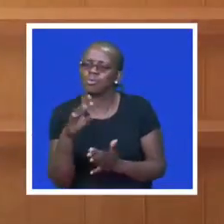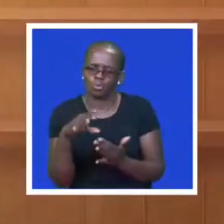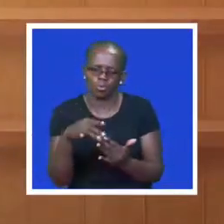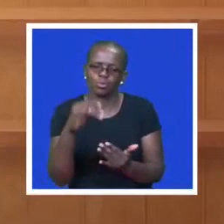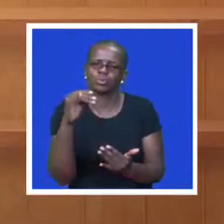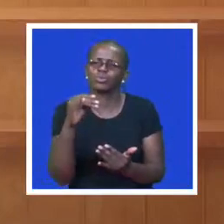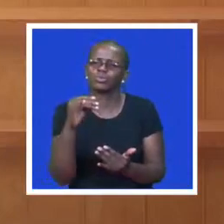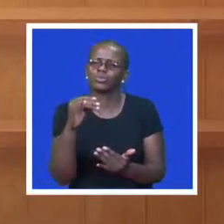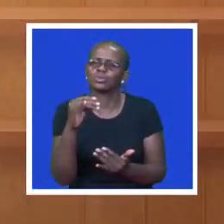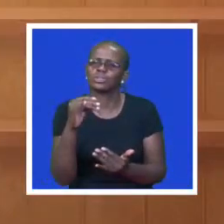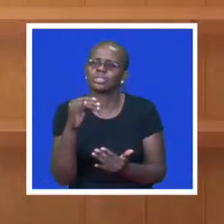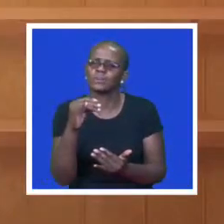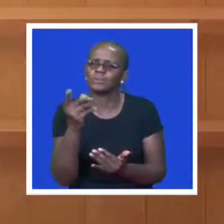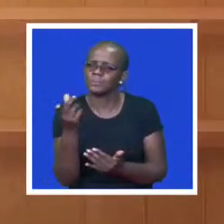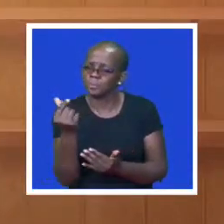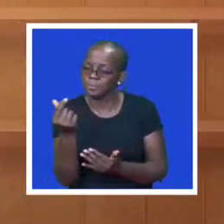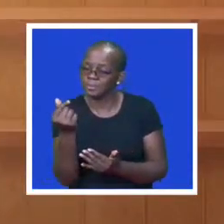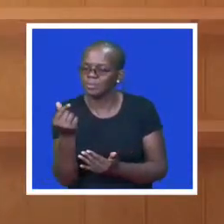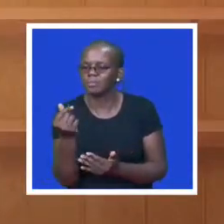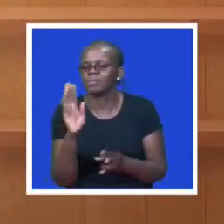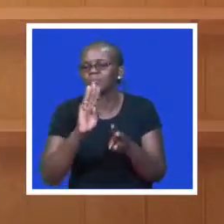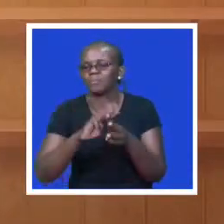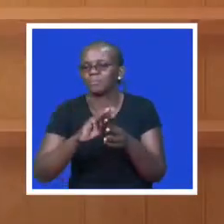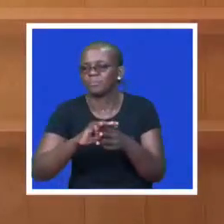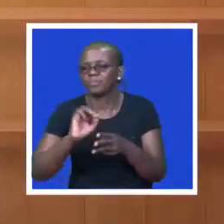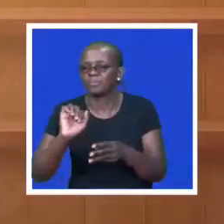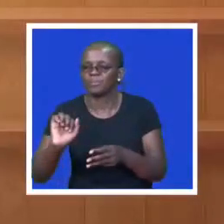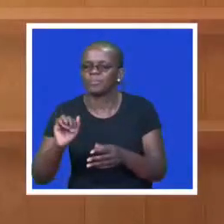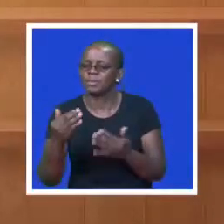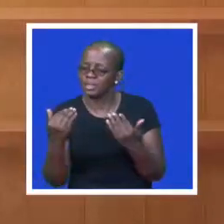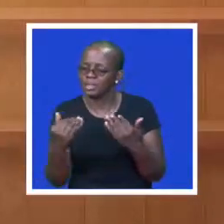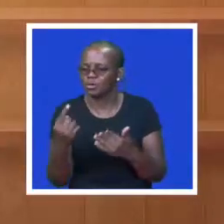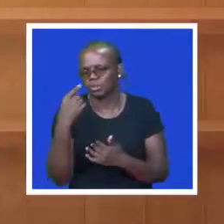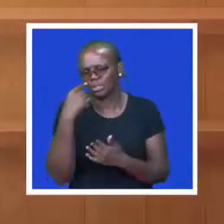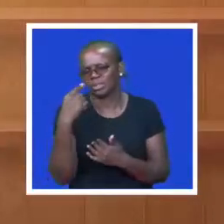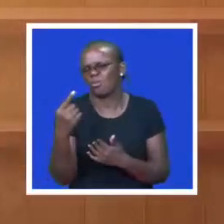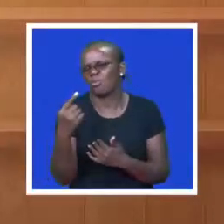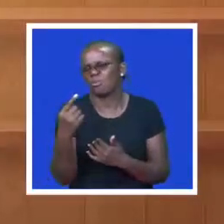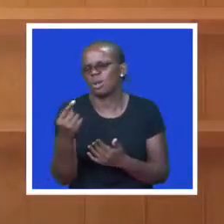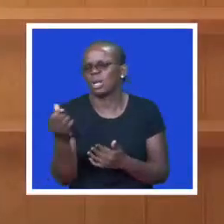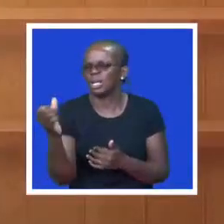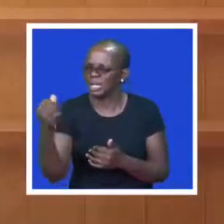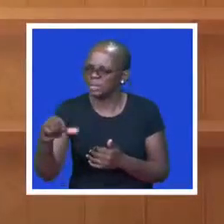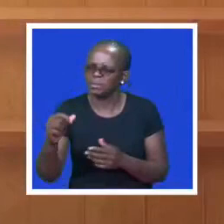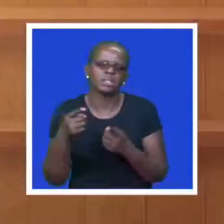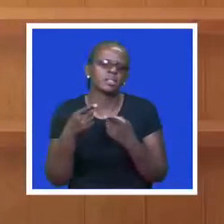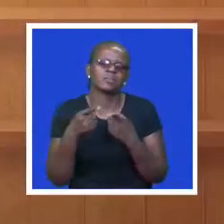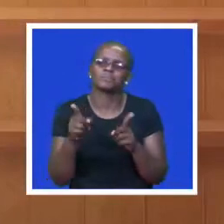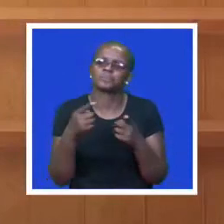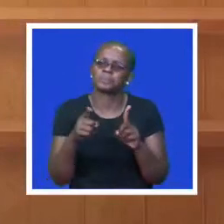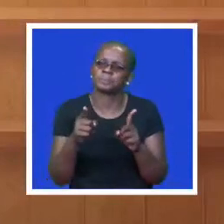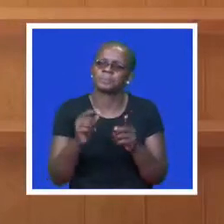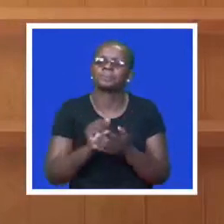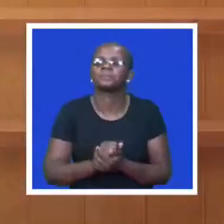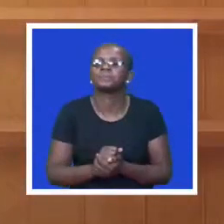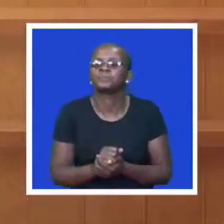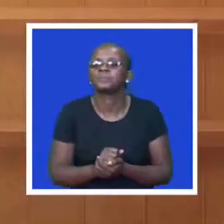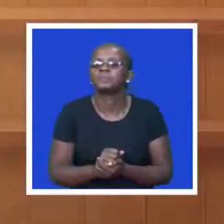the consequences of sin to one's life, dear Lena, with that scenario that we have just looked